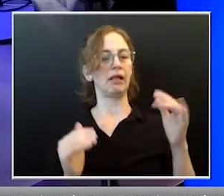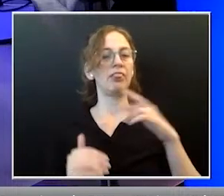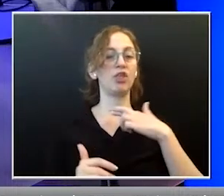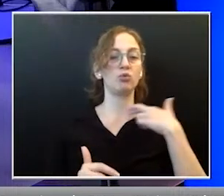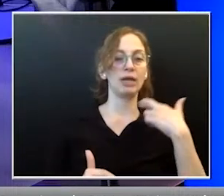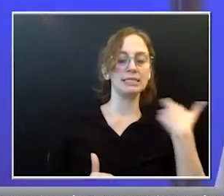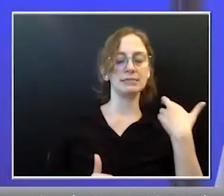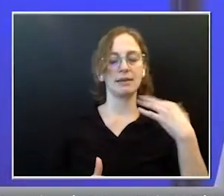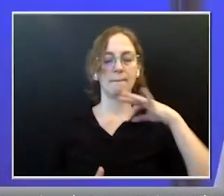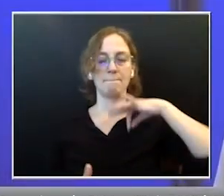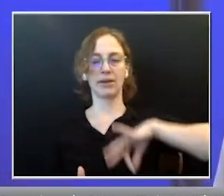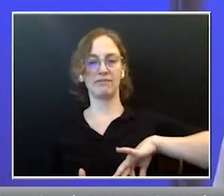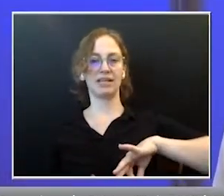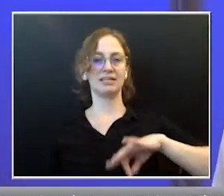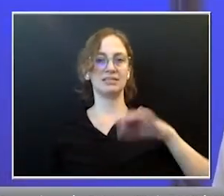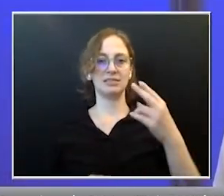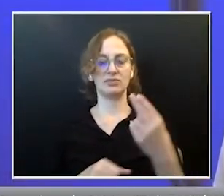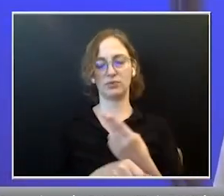breast cancer?